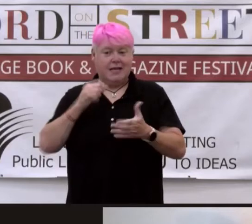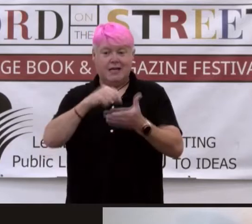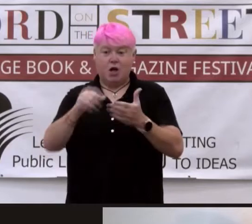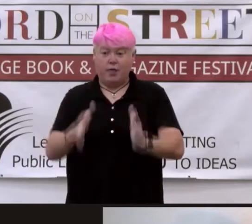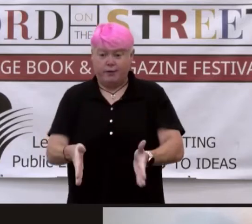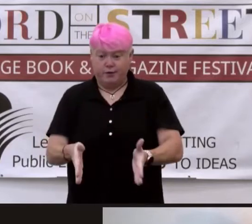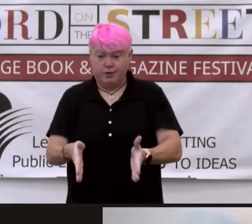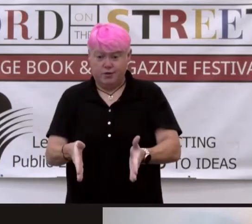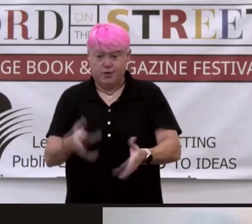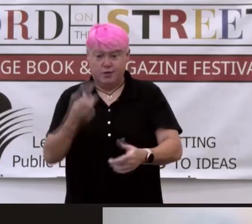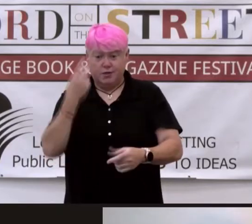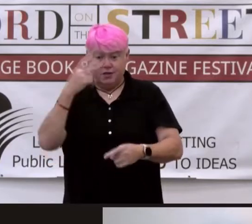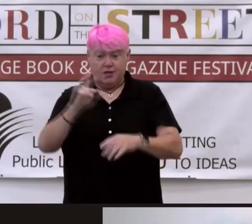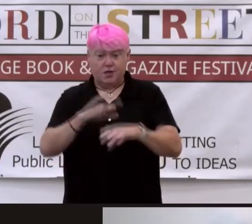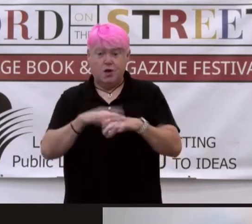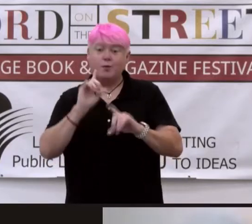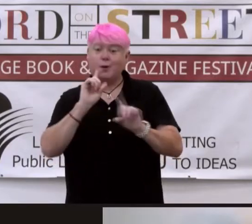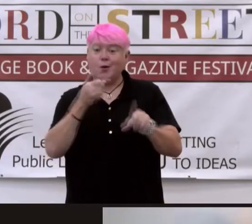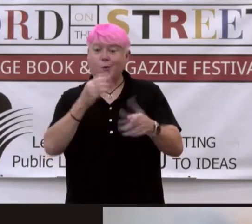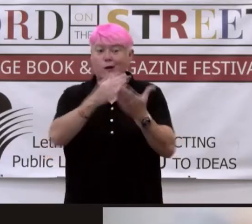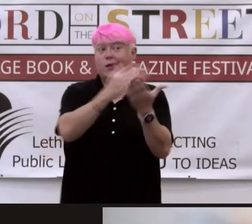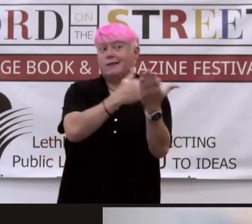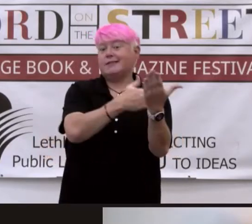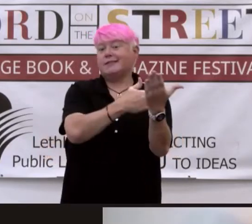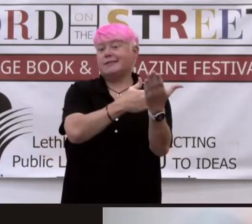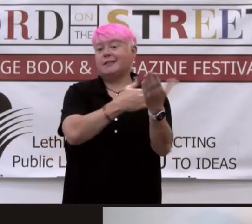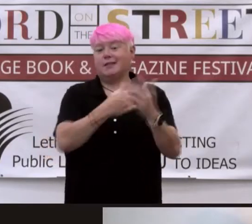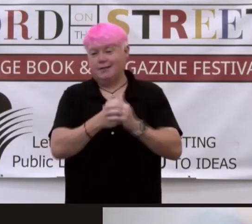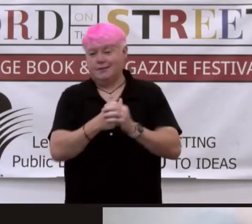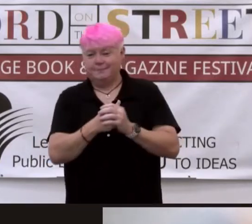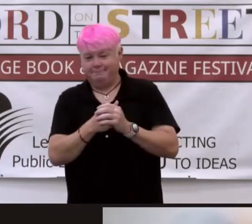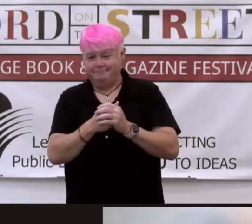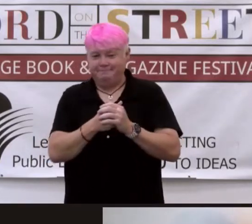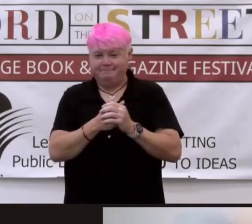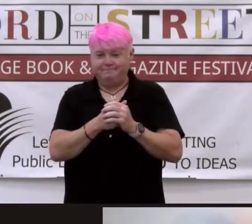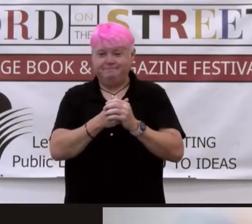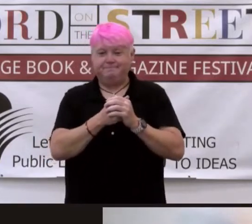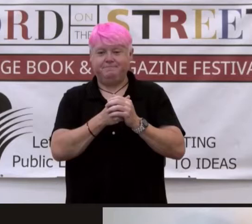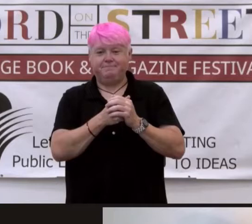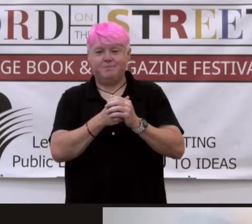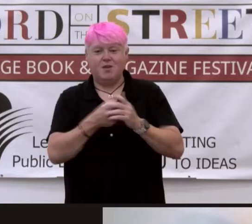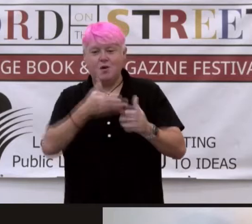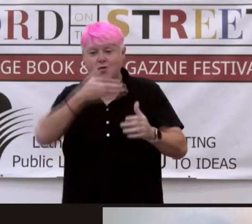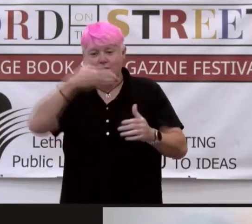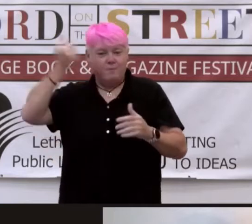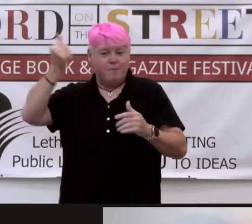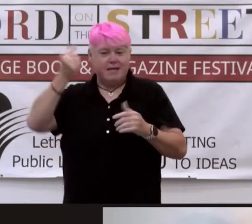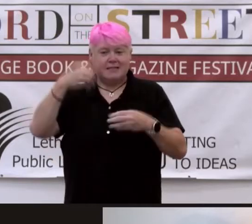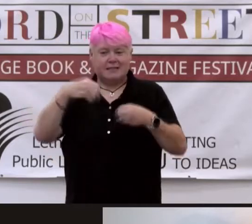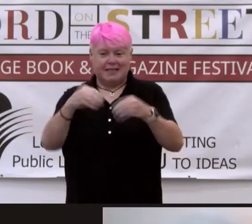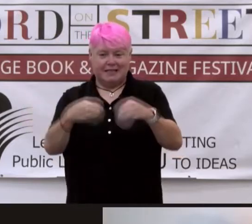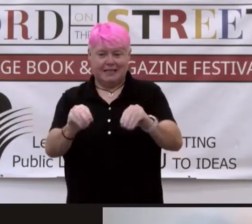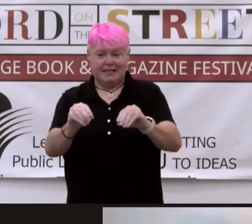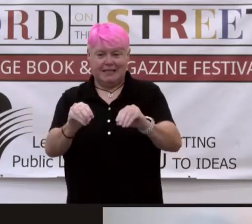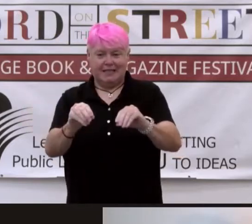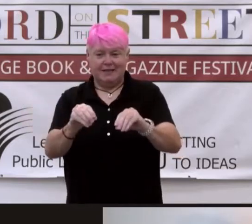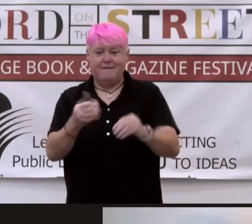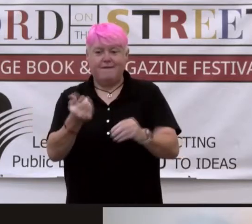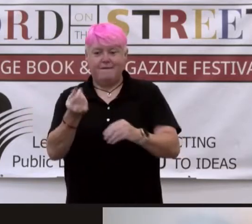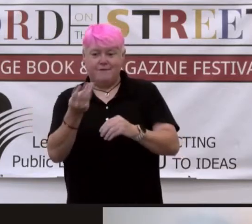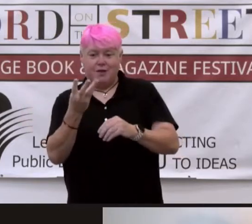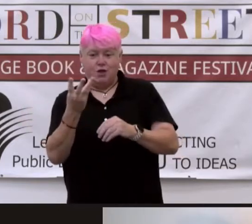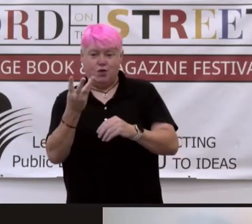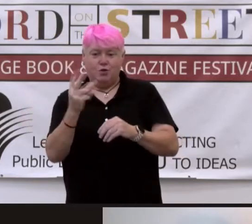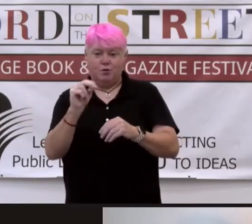name on all my ordering lists. So that has to mean something. You are the best-selling and critically acclaimed author of several novels